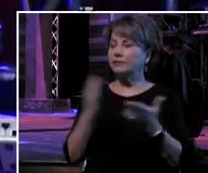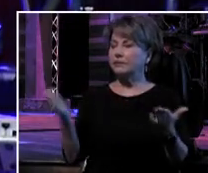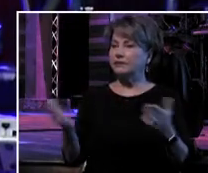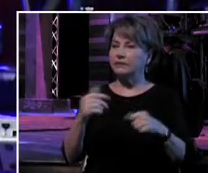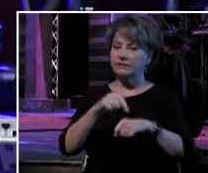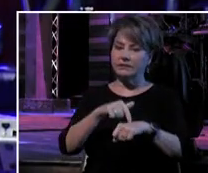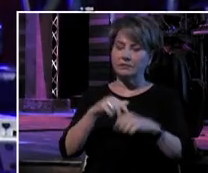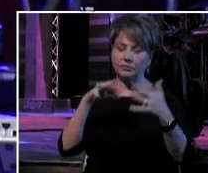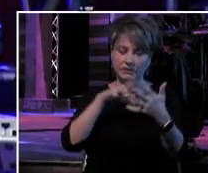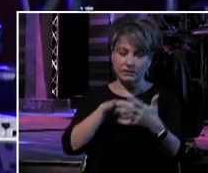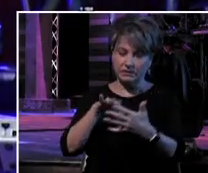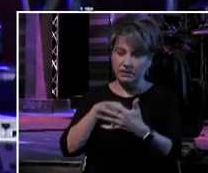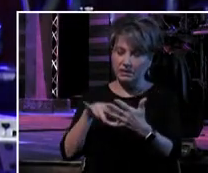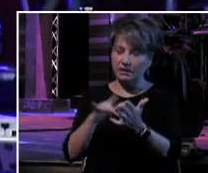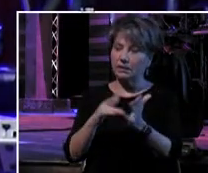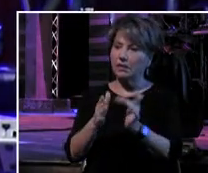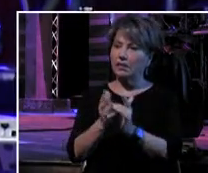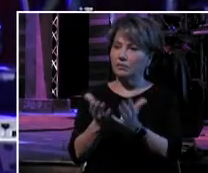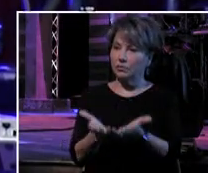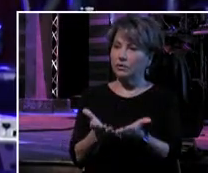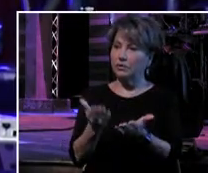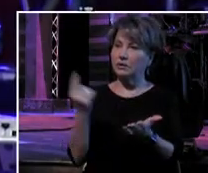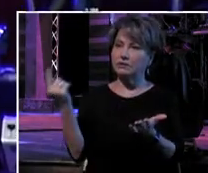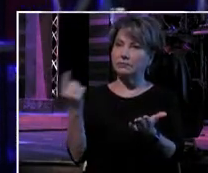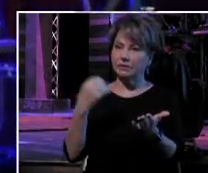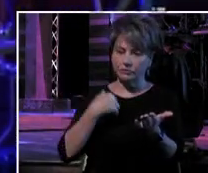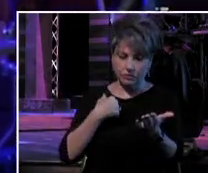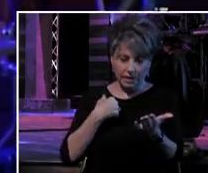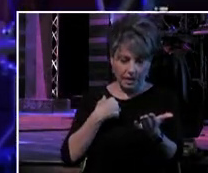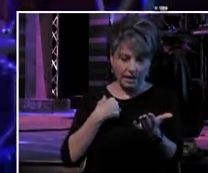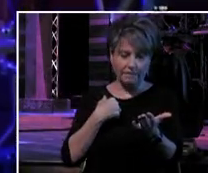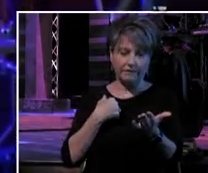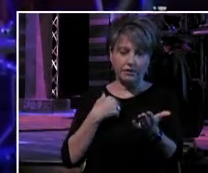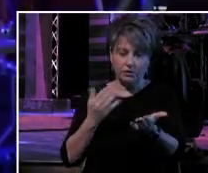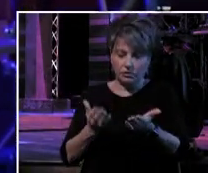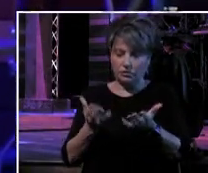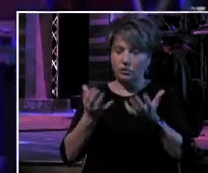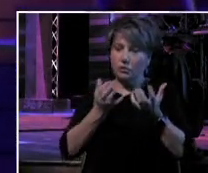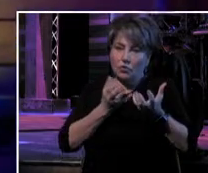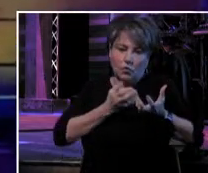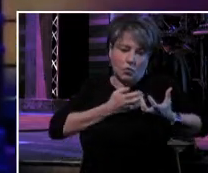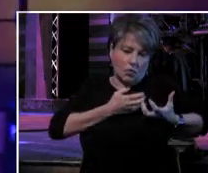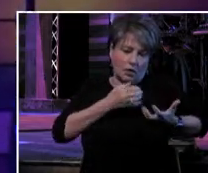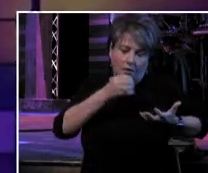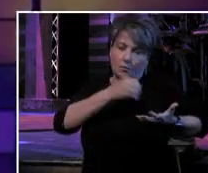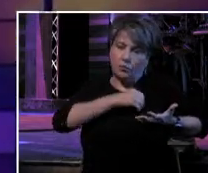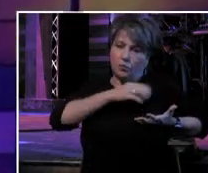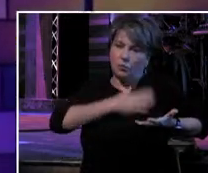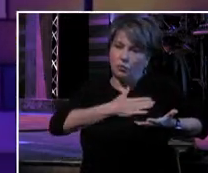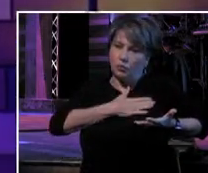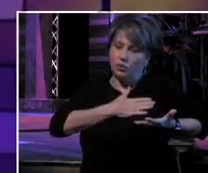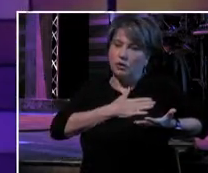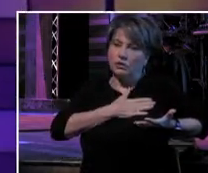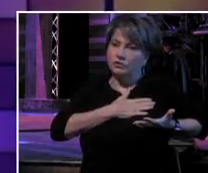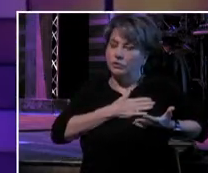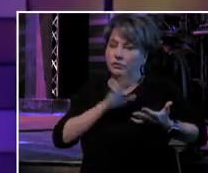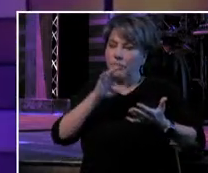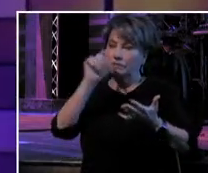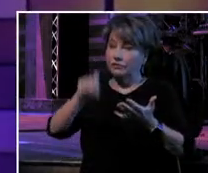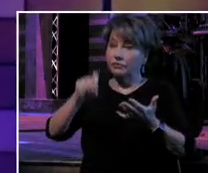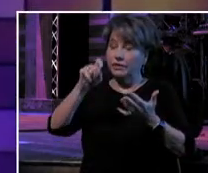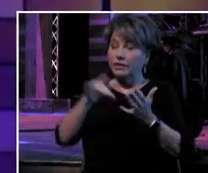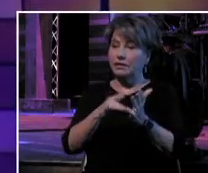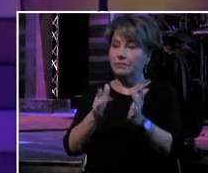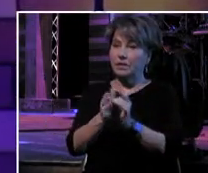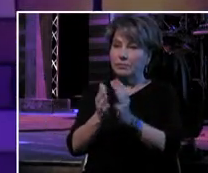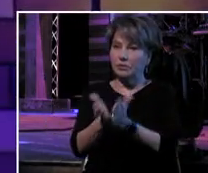get into God's word should be something that you see and you have so you can hold it in your heart. And so on the way out, if you need a Bible, feel free to